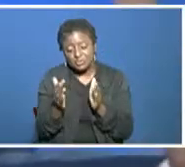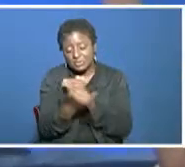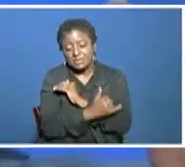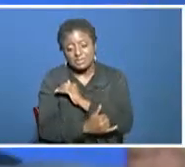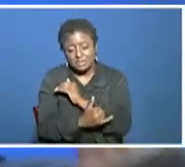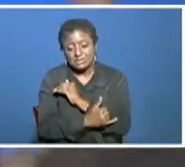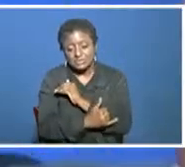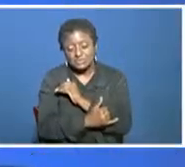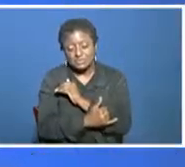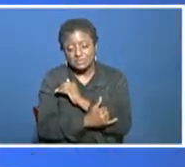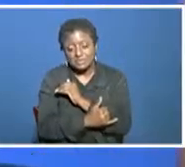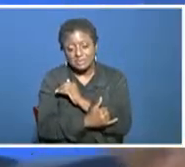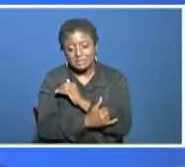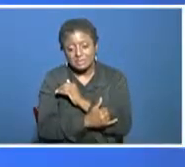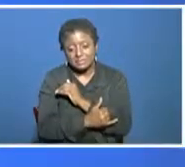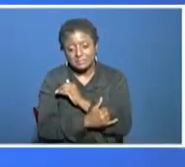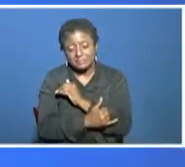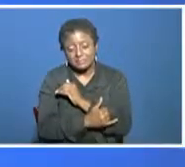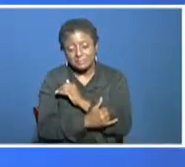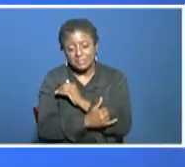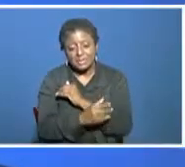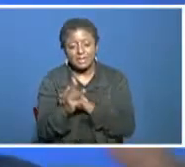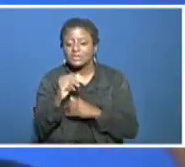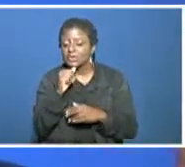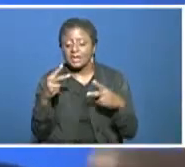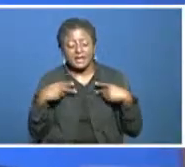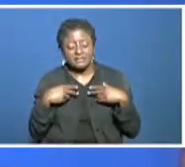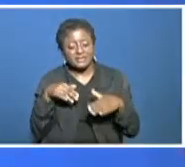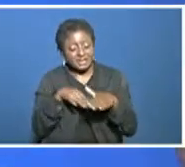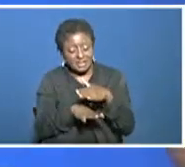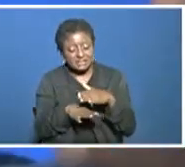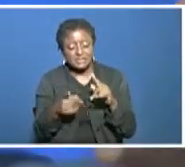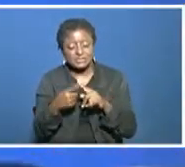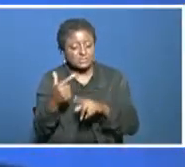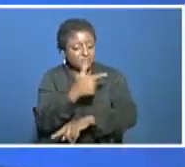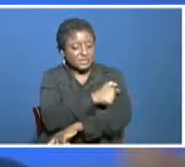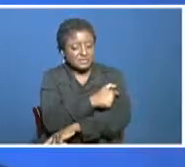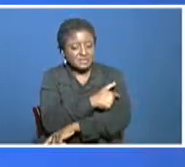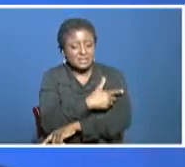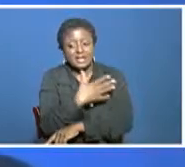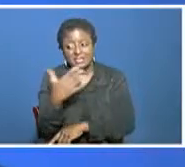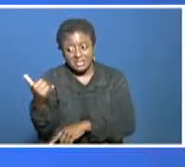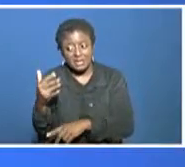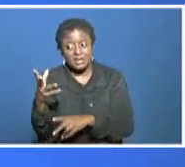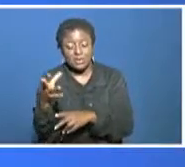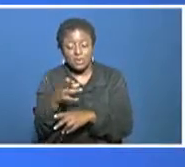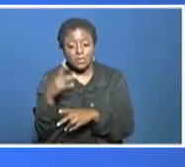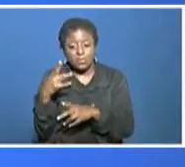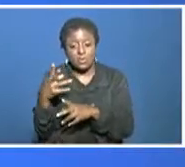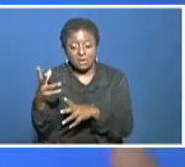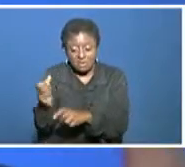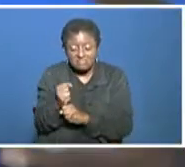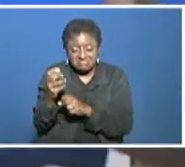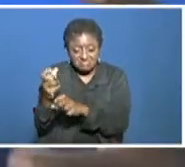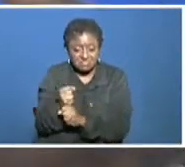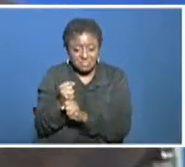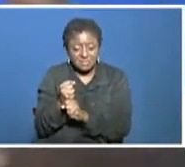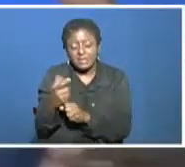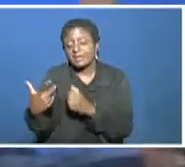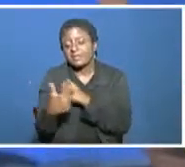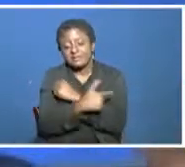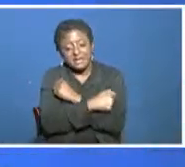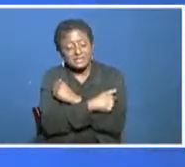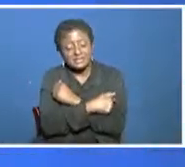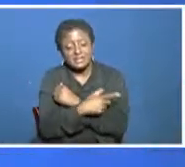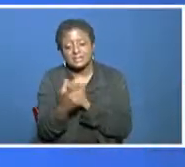having access to vaccines, and they were, in our view, hoarding vaccines because they were looking